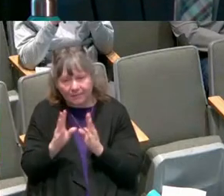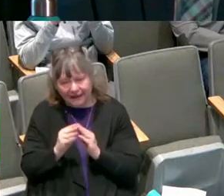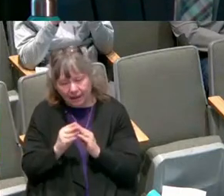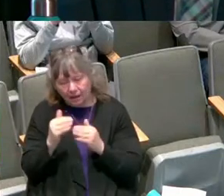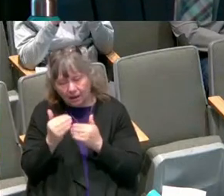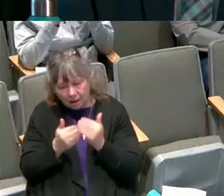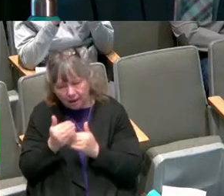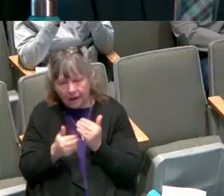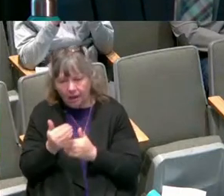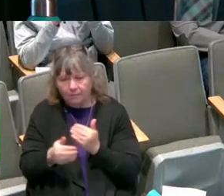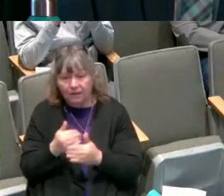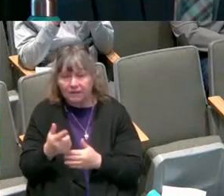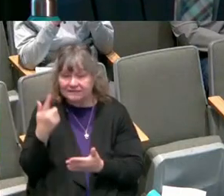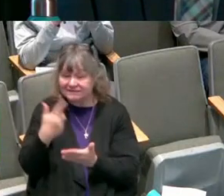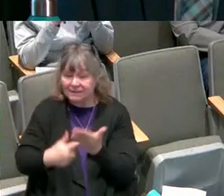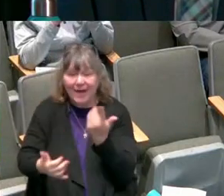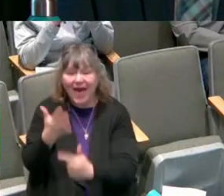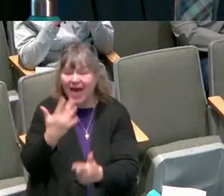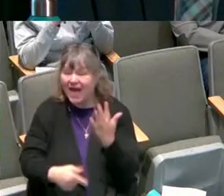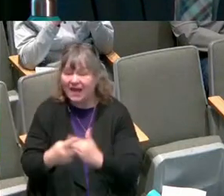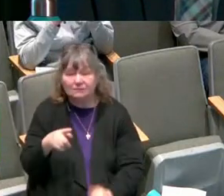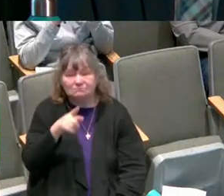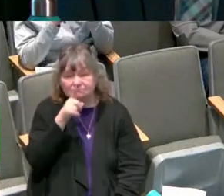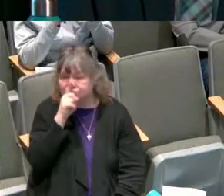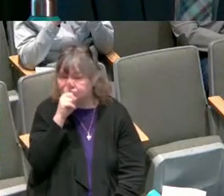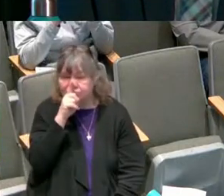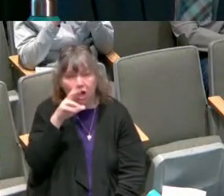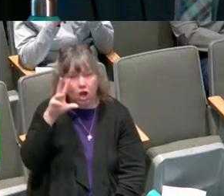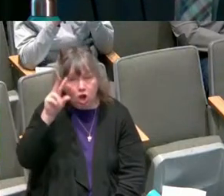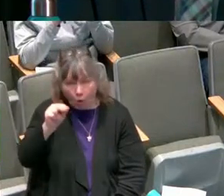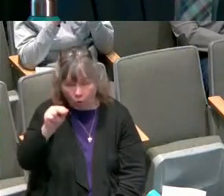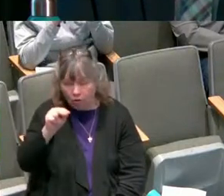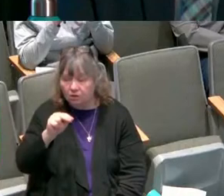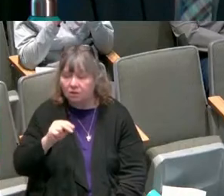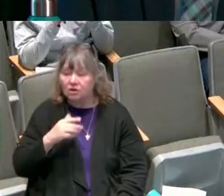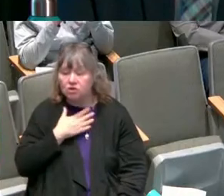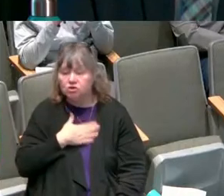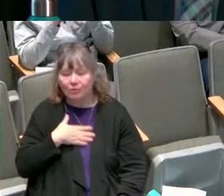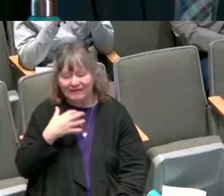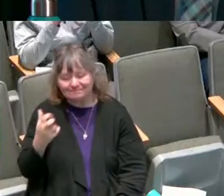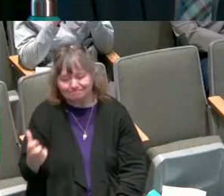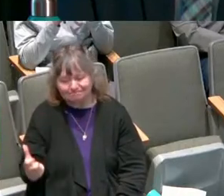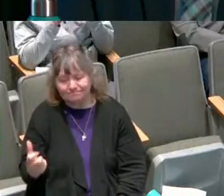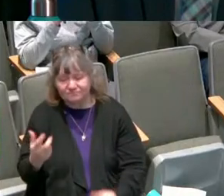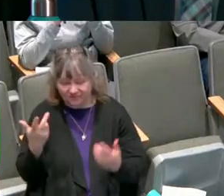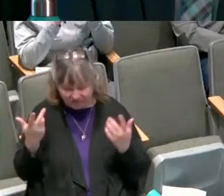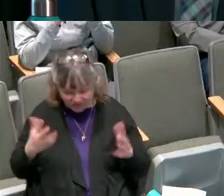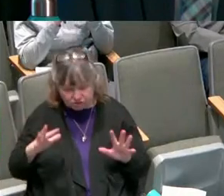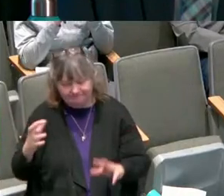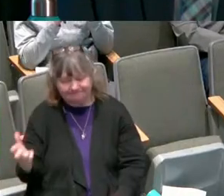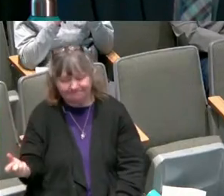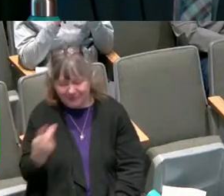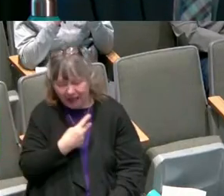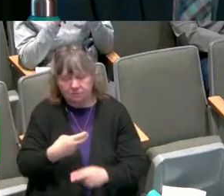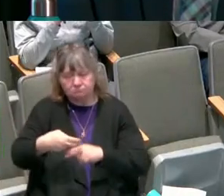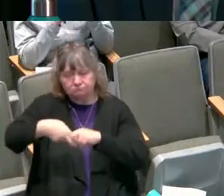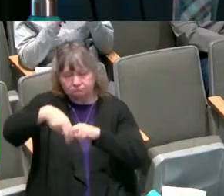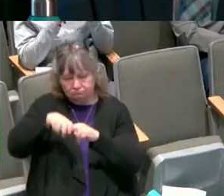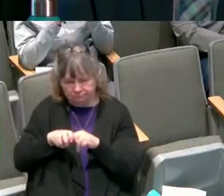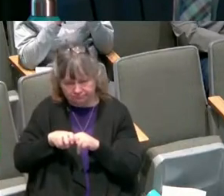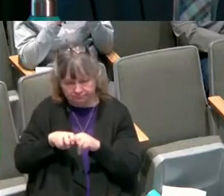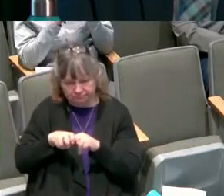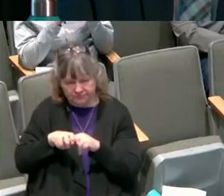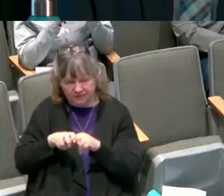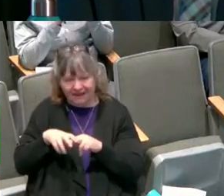it is not a debate please return to your seat at the conclusion of your two minutes so